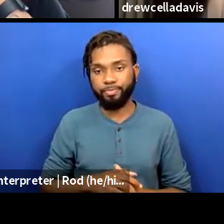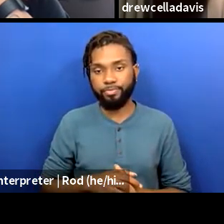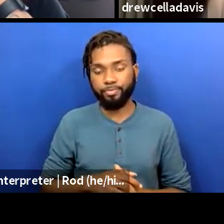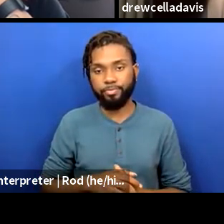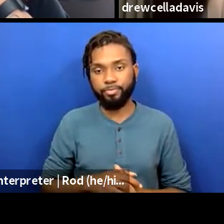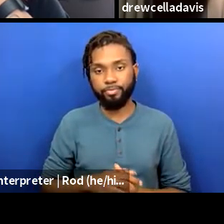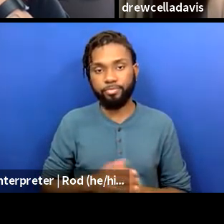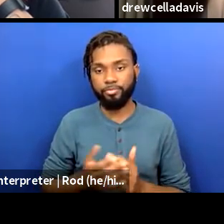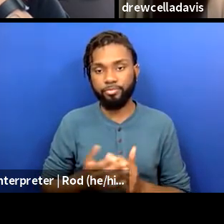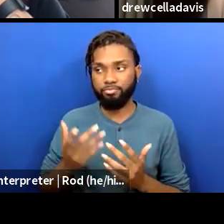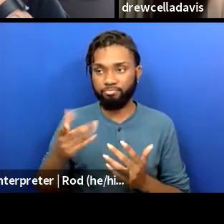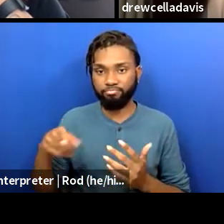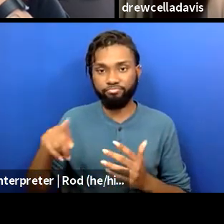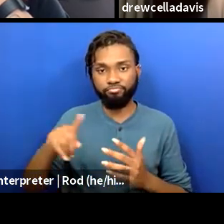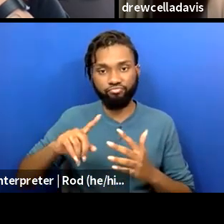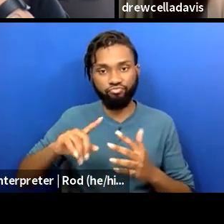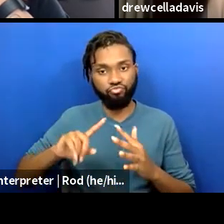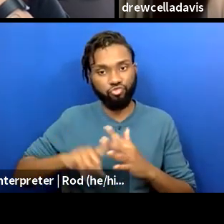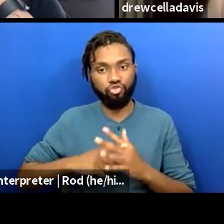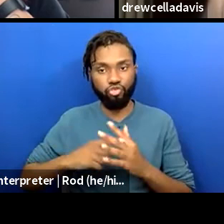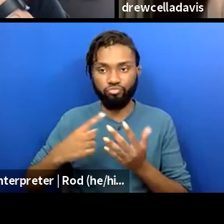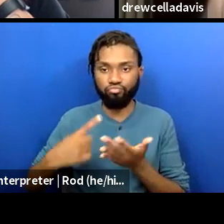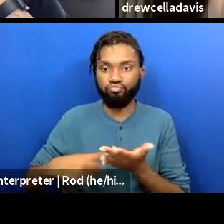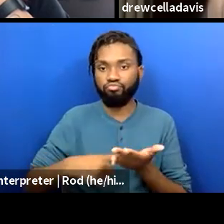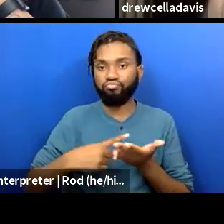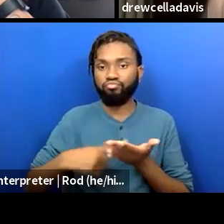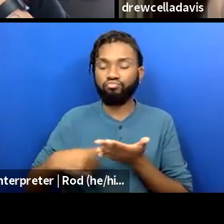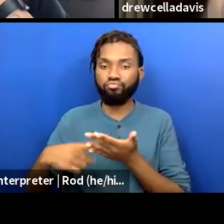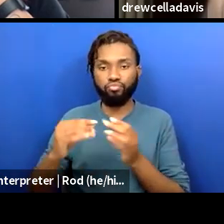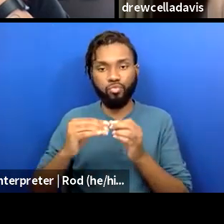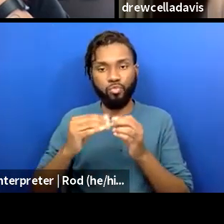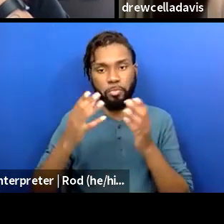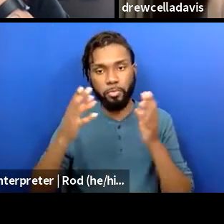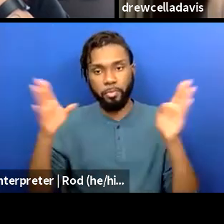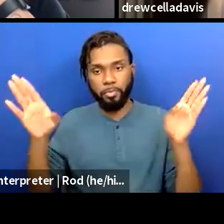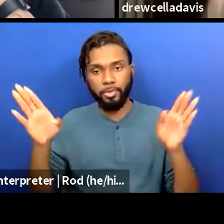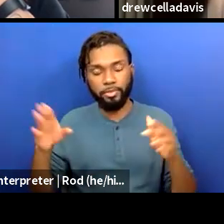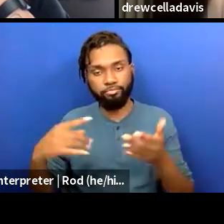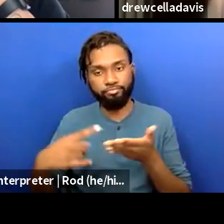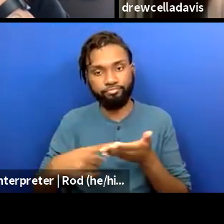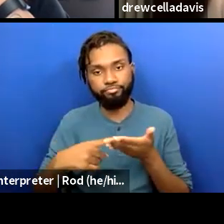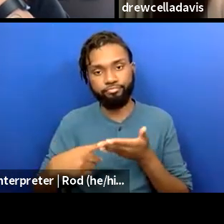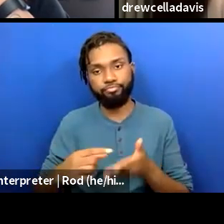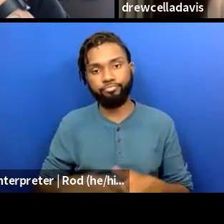began to be talked about in public ways.